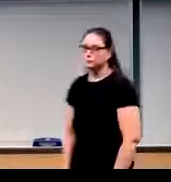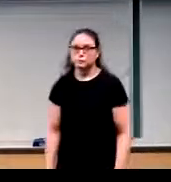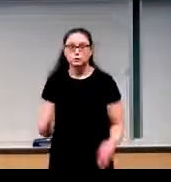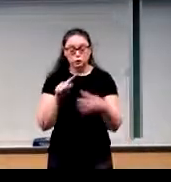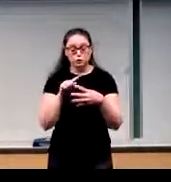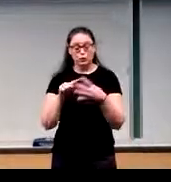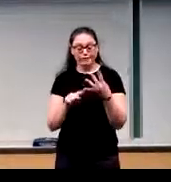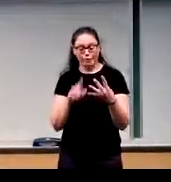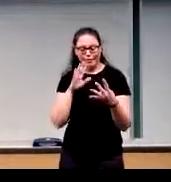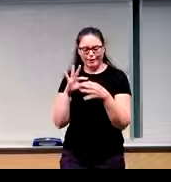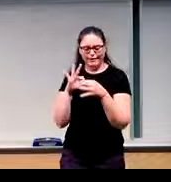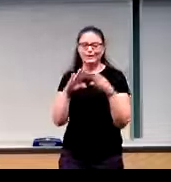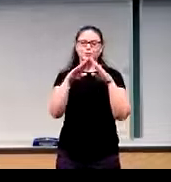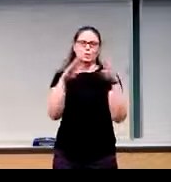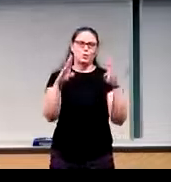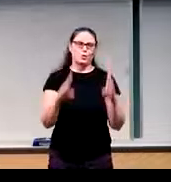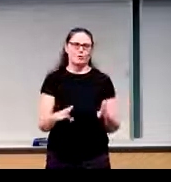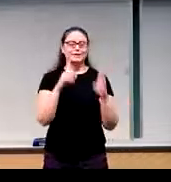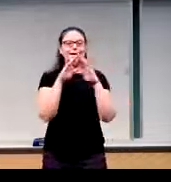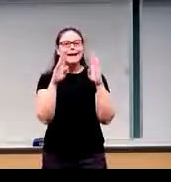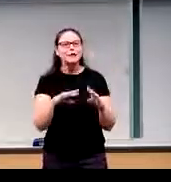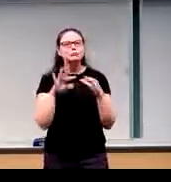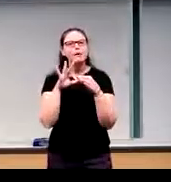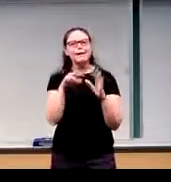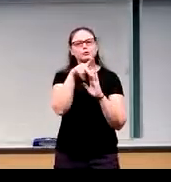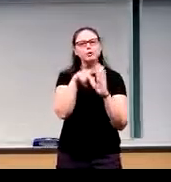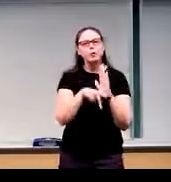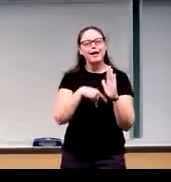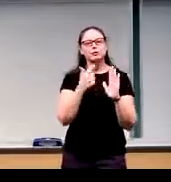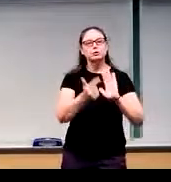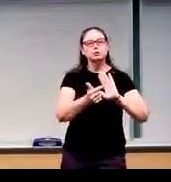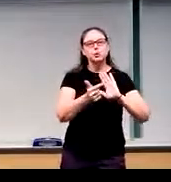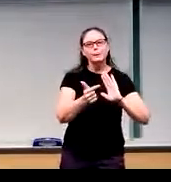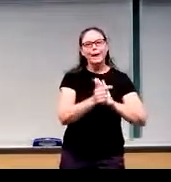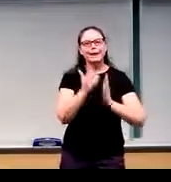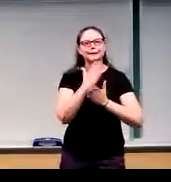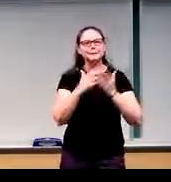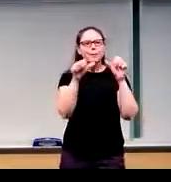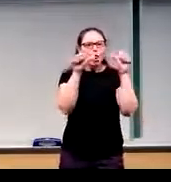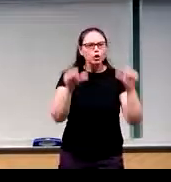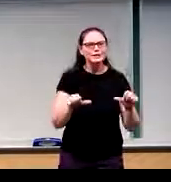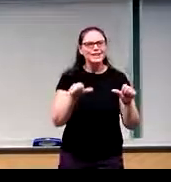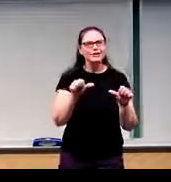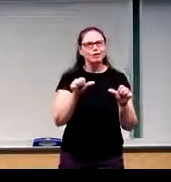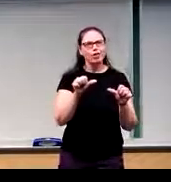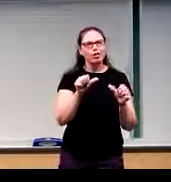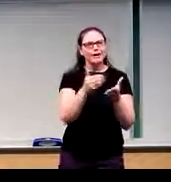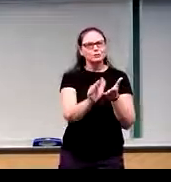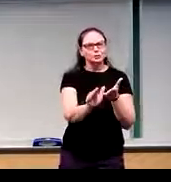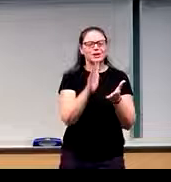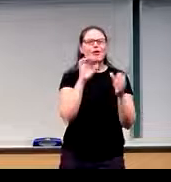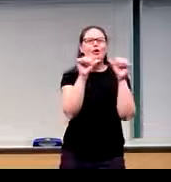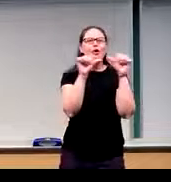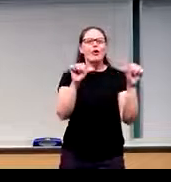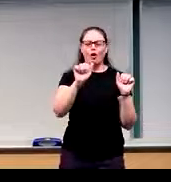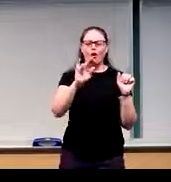social connectedness in housing includes policies to ban architectural exclusion. And architectural